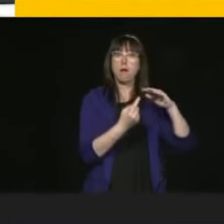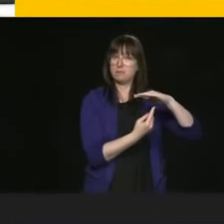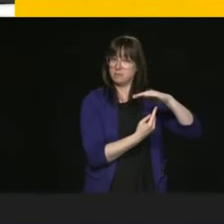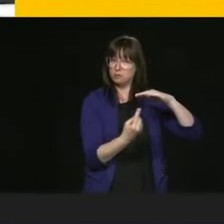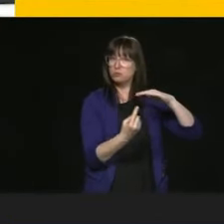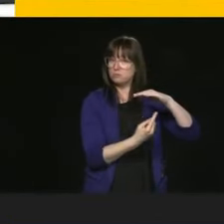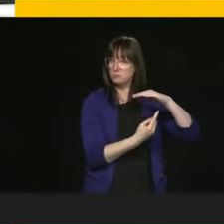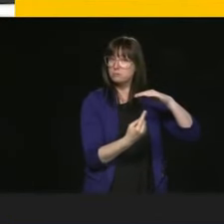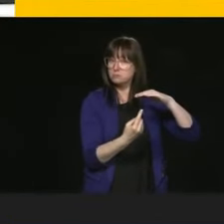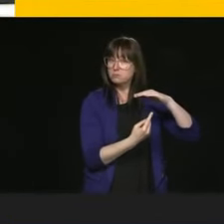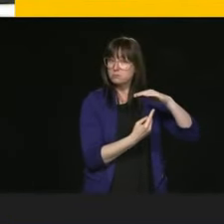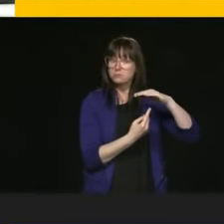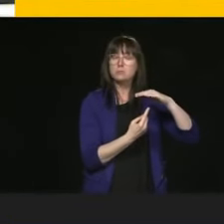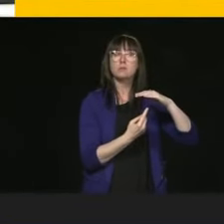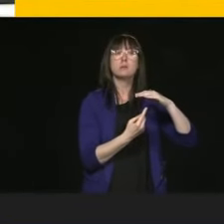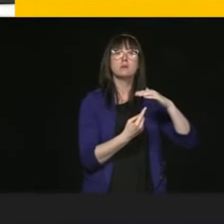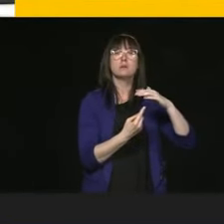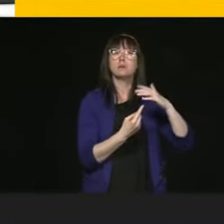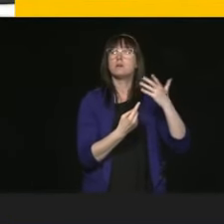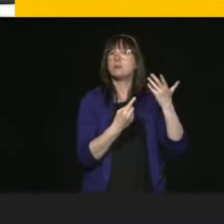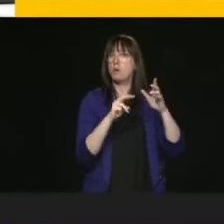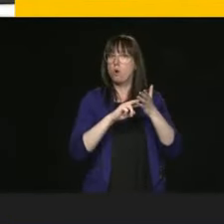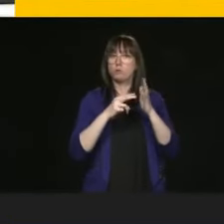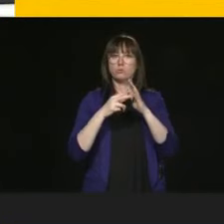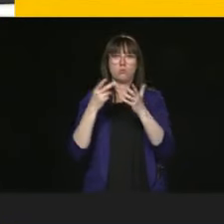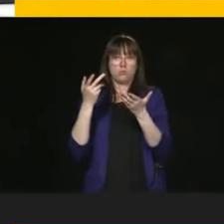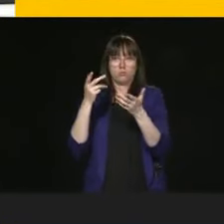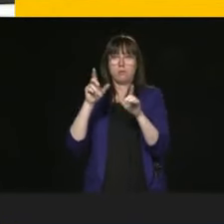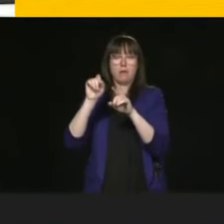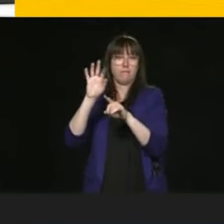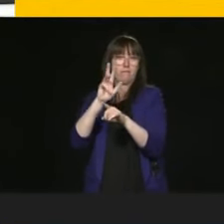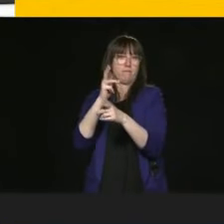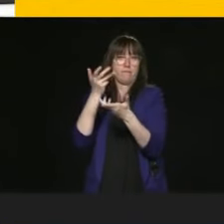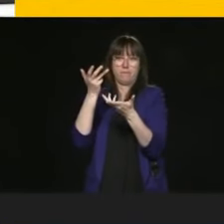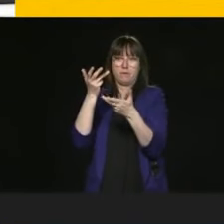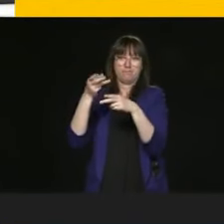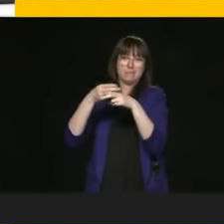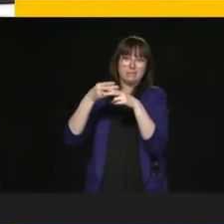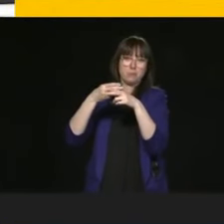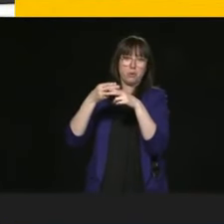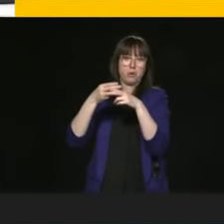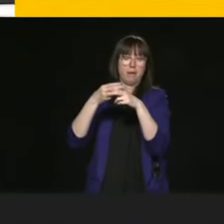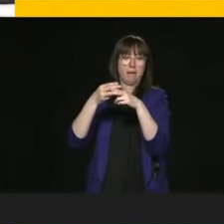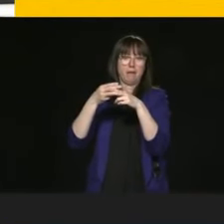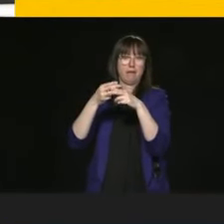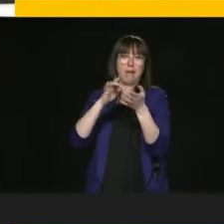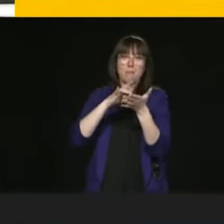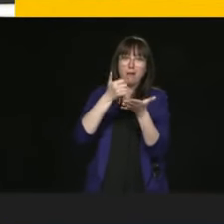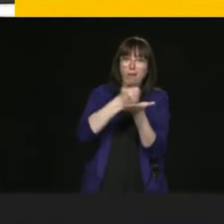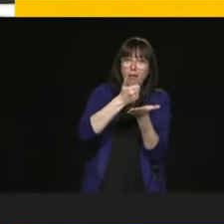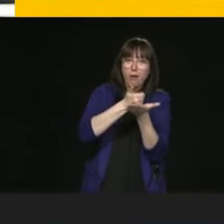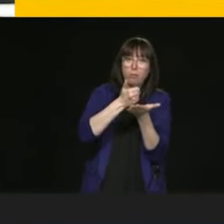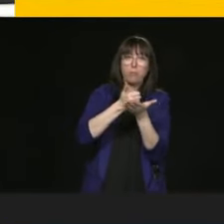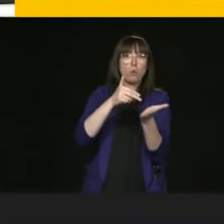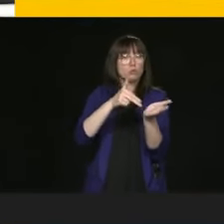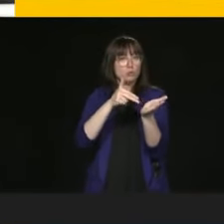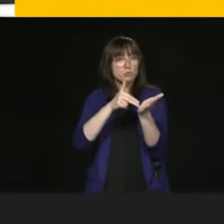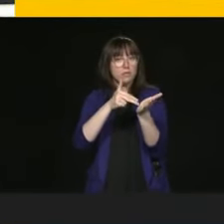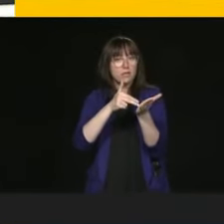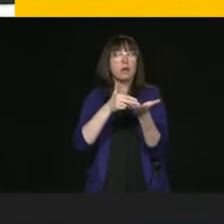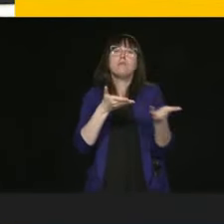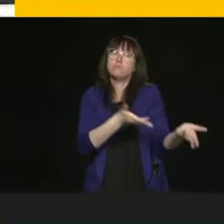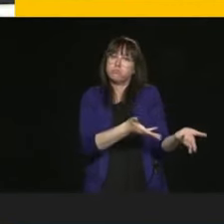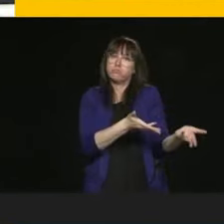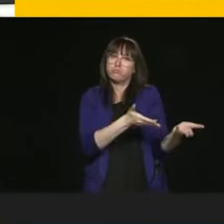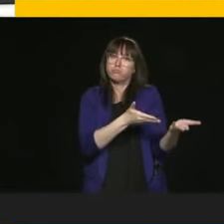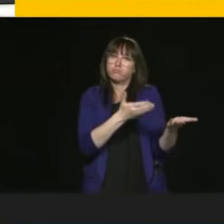overflow, for temporary medical help or nursing help in the community. All of those, are